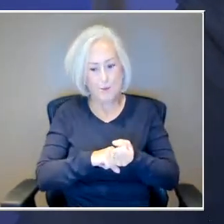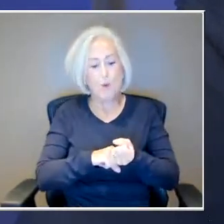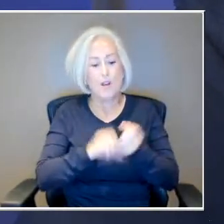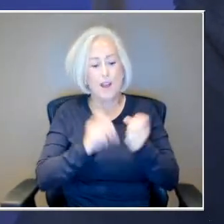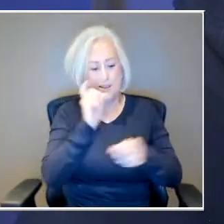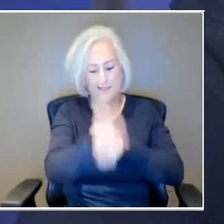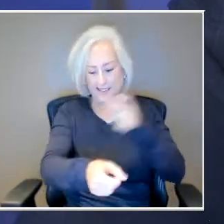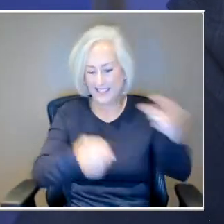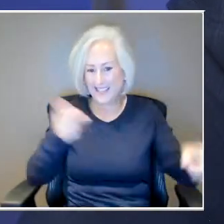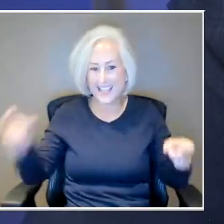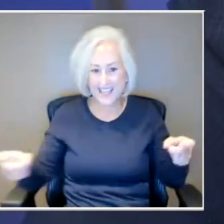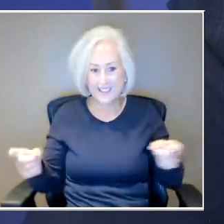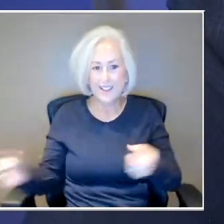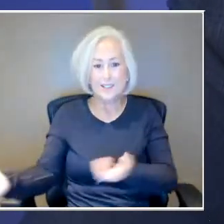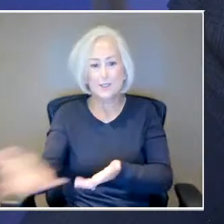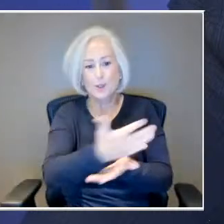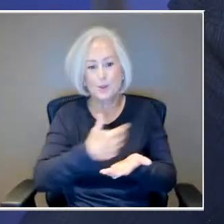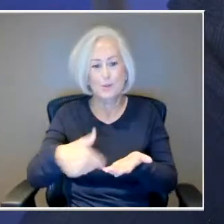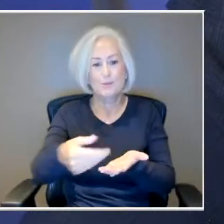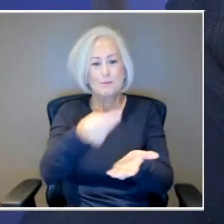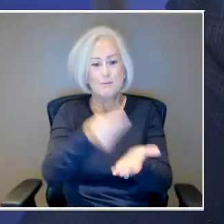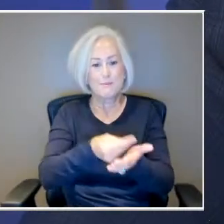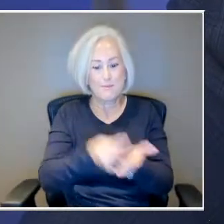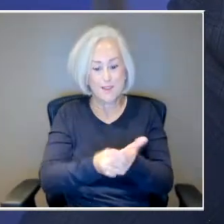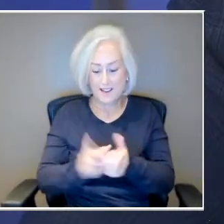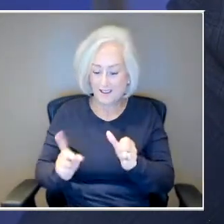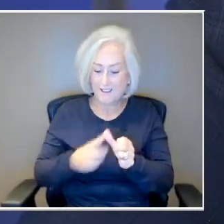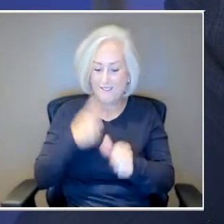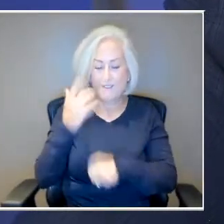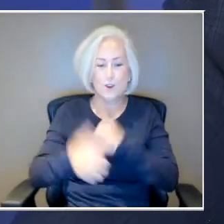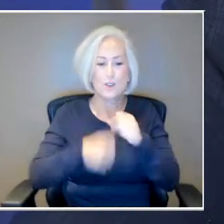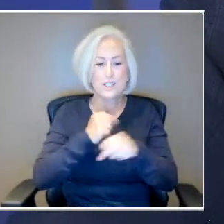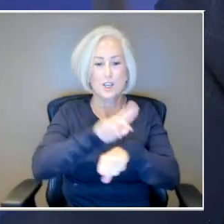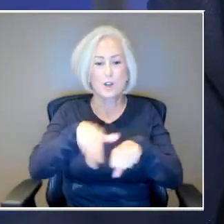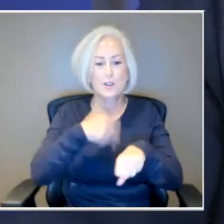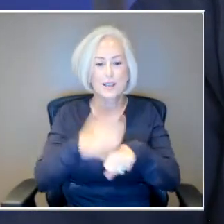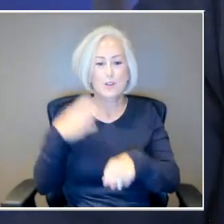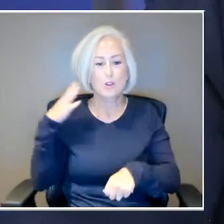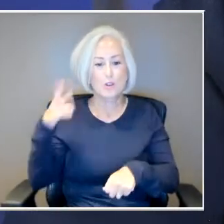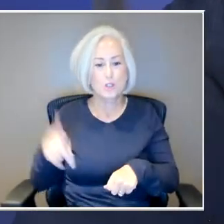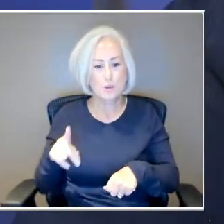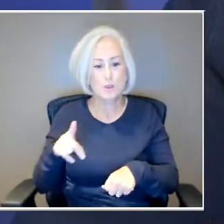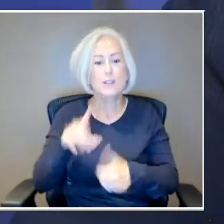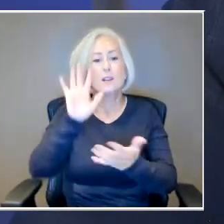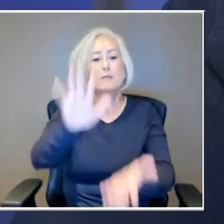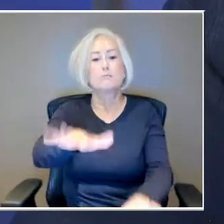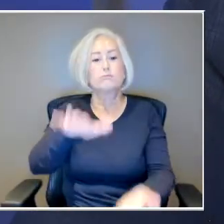money. The first year I was national chair was the first year we had over $300